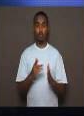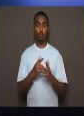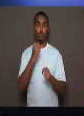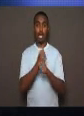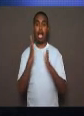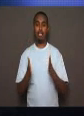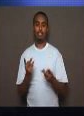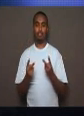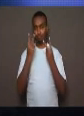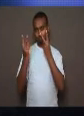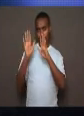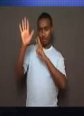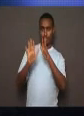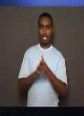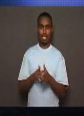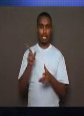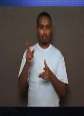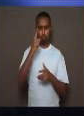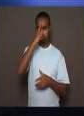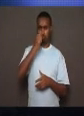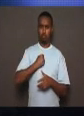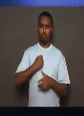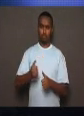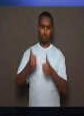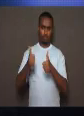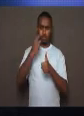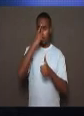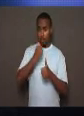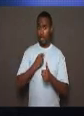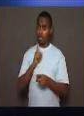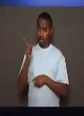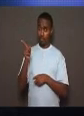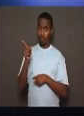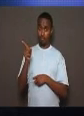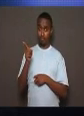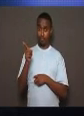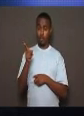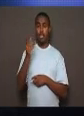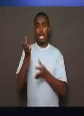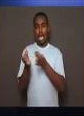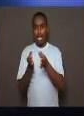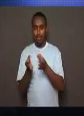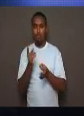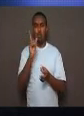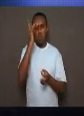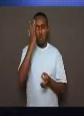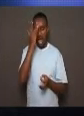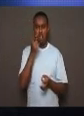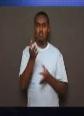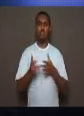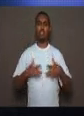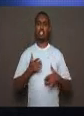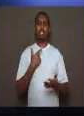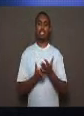performances of the actors. Are they convincing and believable? Explain why you feel this